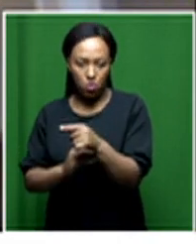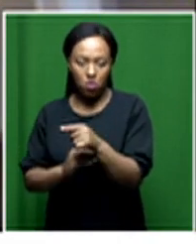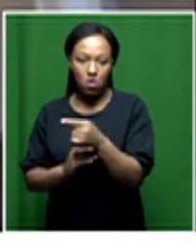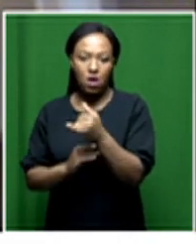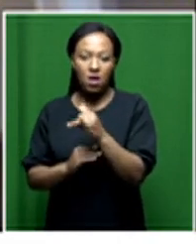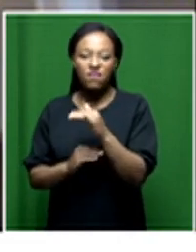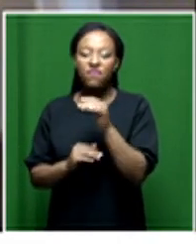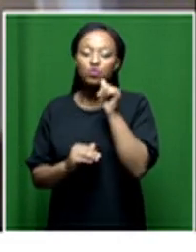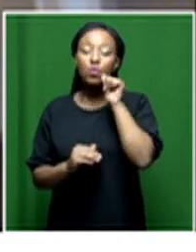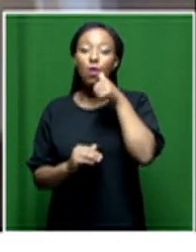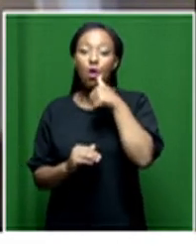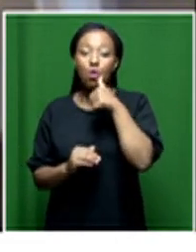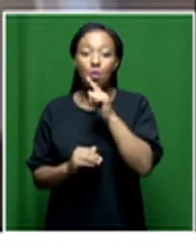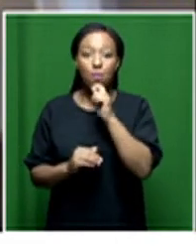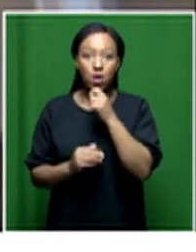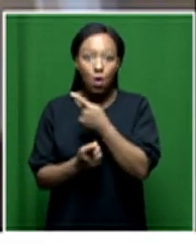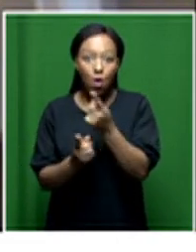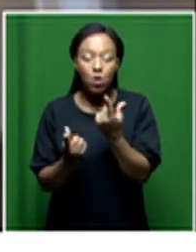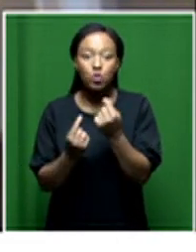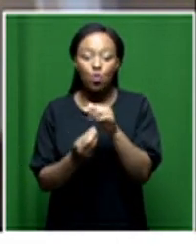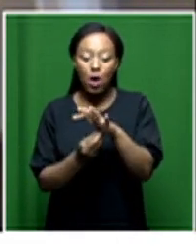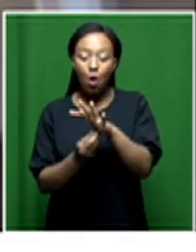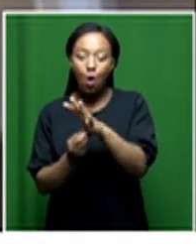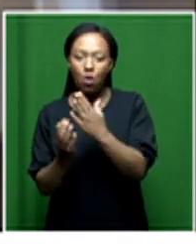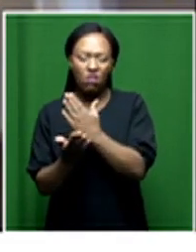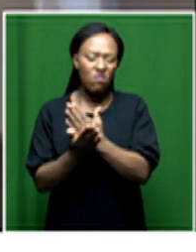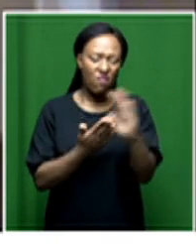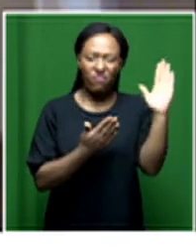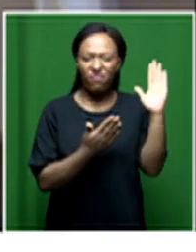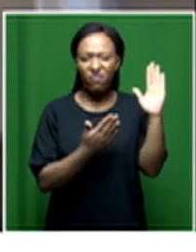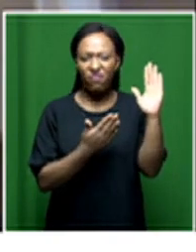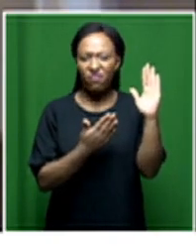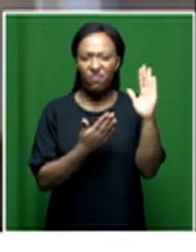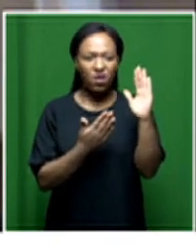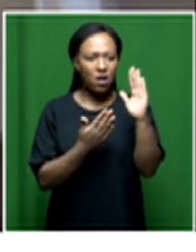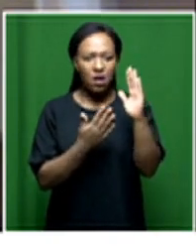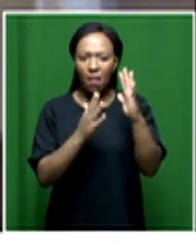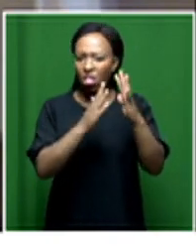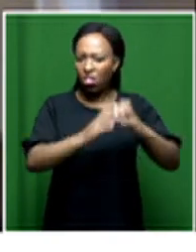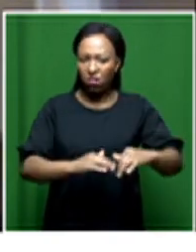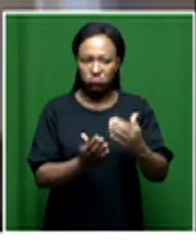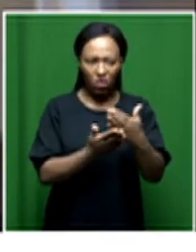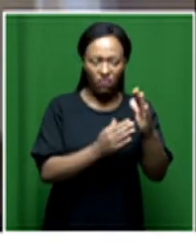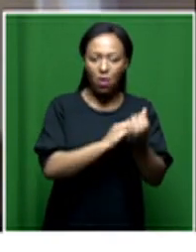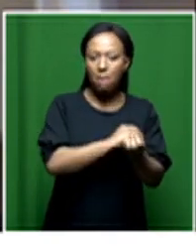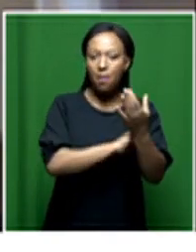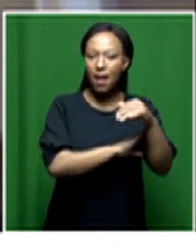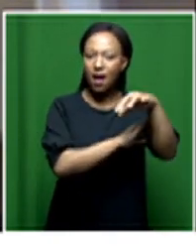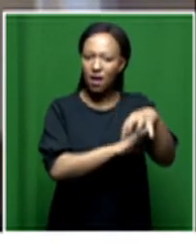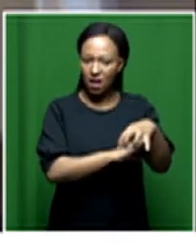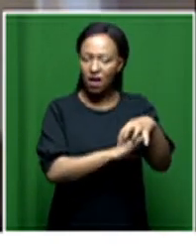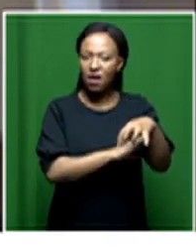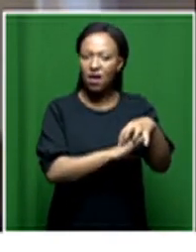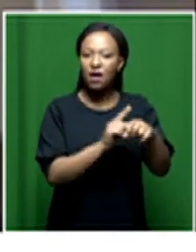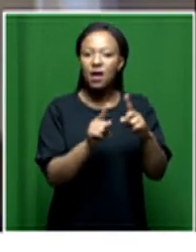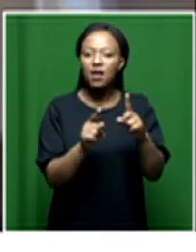to wake up tomorrow morning and the whole coal fleet had gone, sort of disappeared into the mist of Mpumalanga, and we